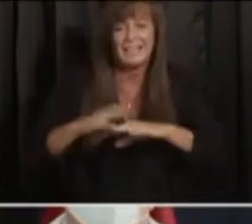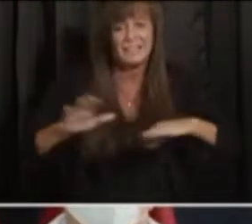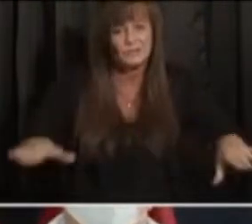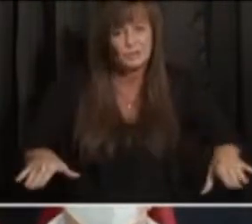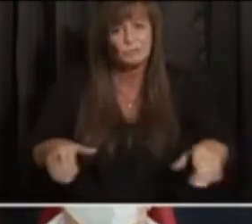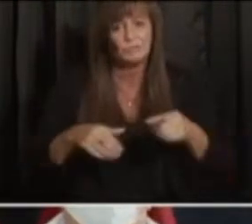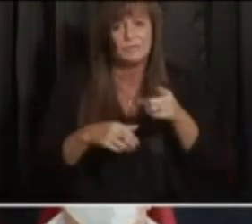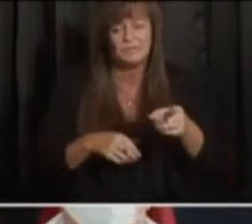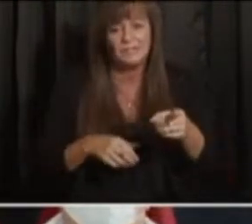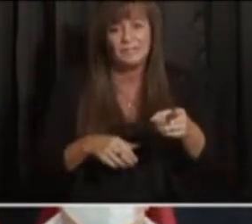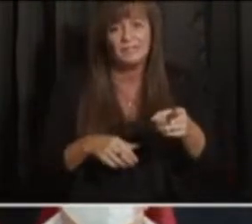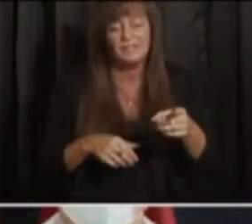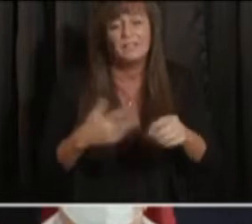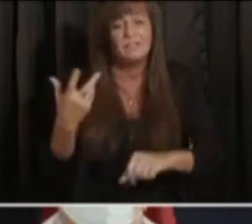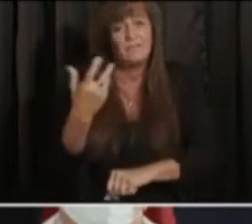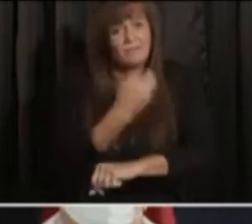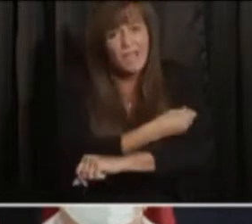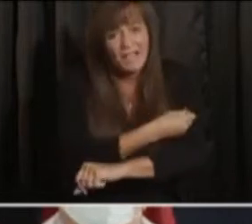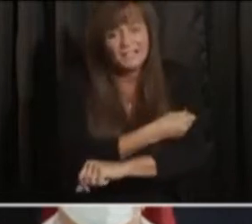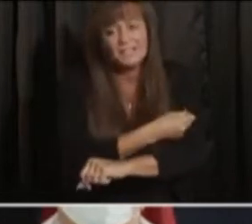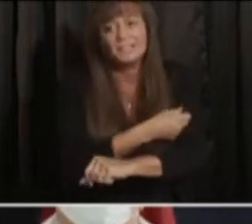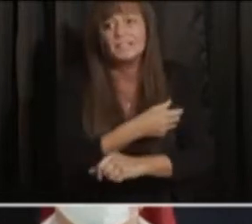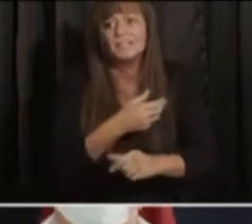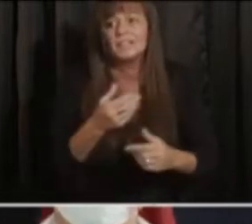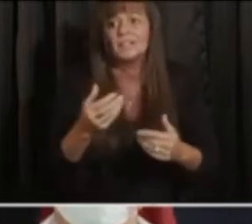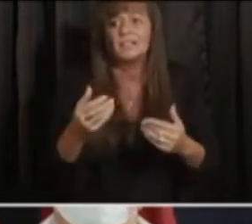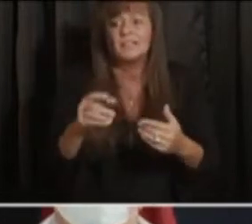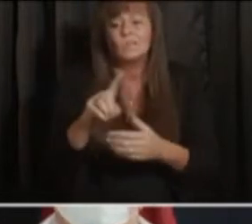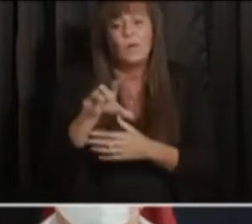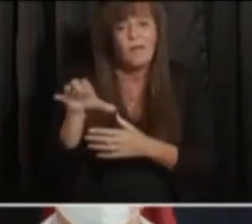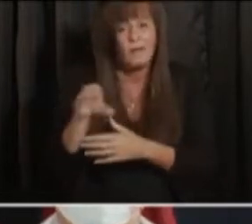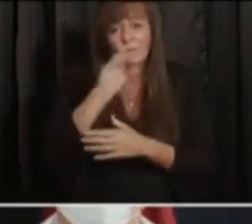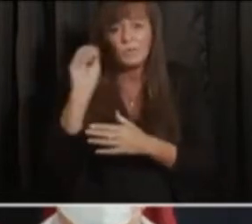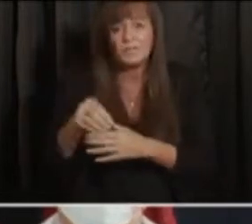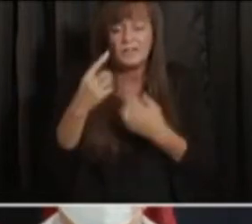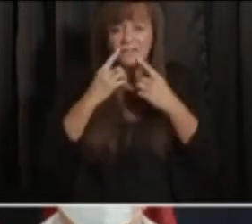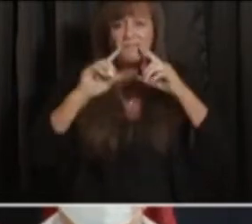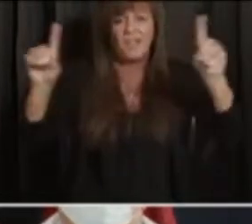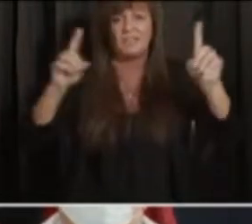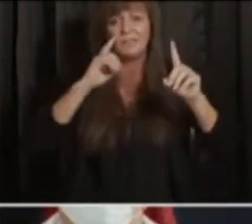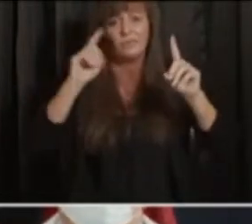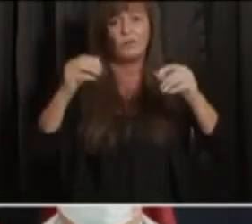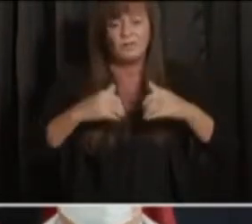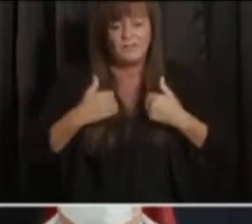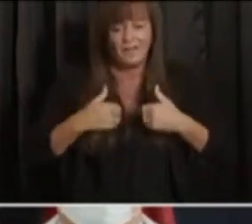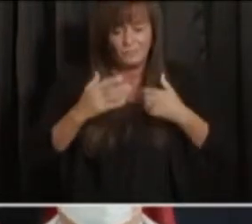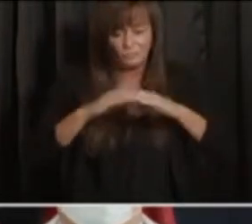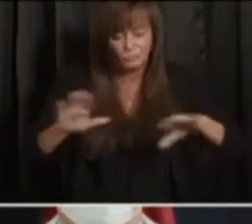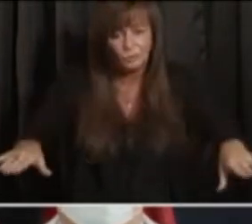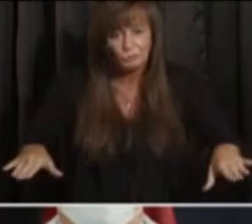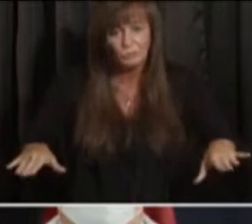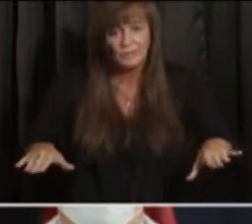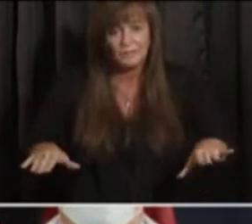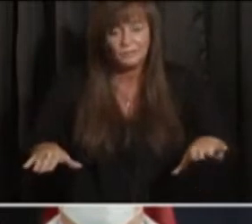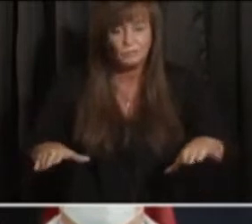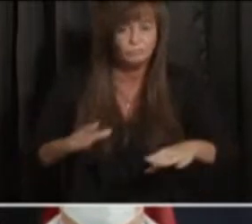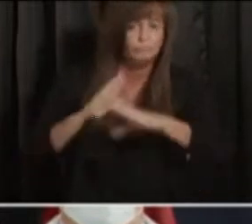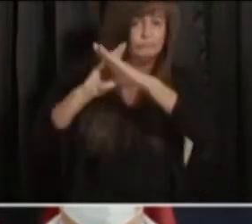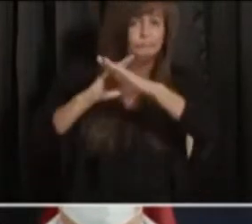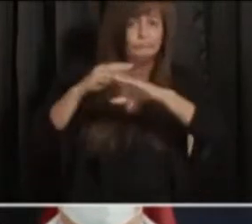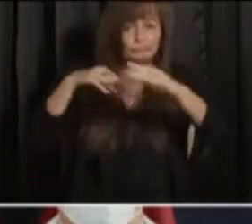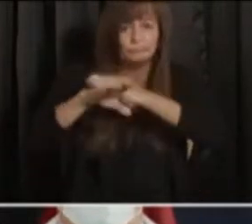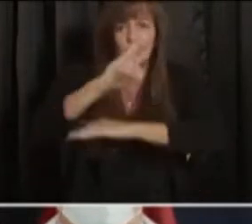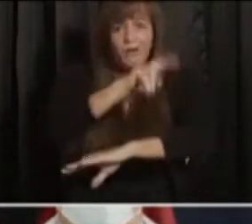close to 100% effective at preventing hospitalizations of younger people, right? There are still people in their 70s and